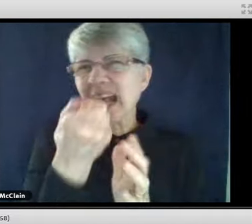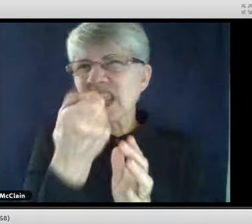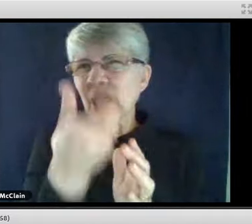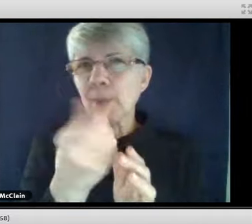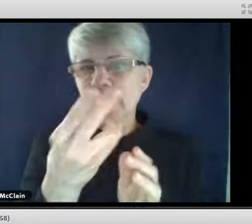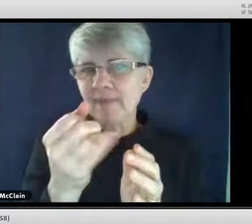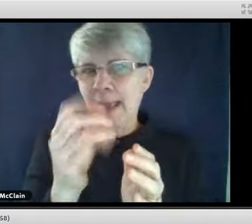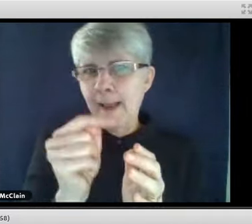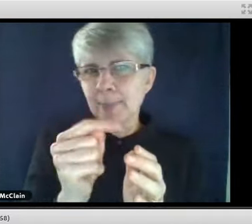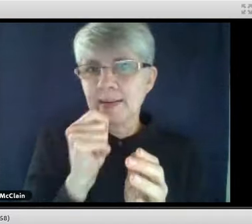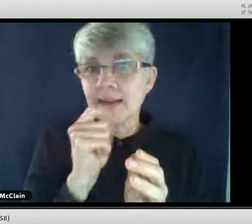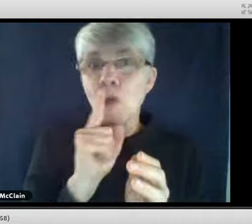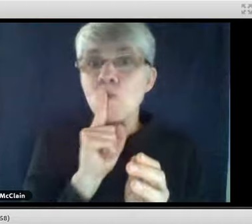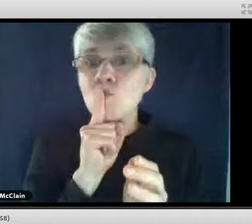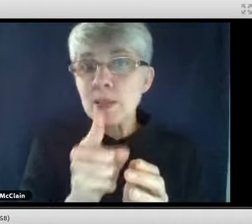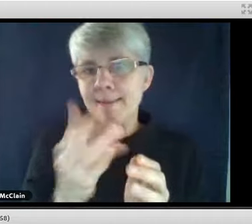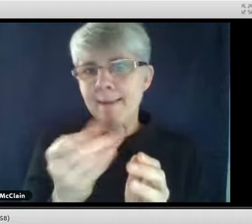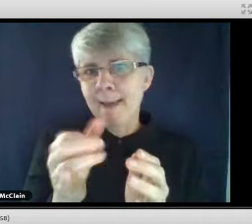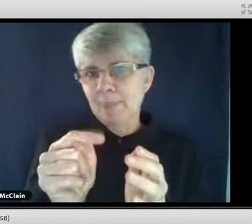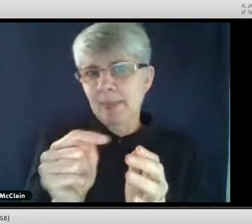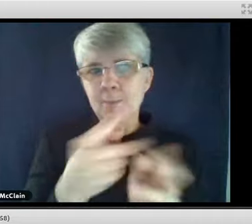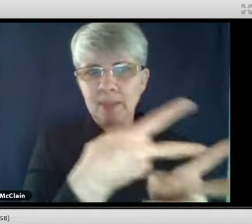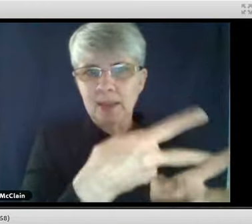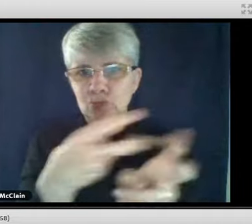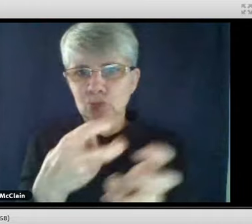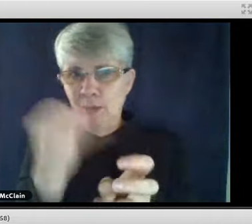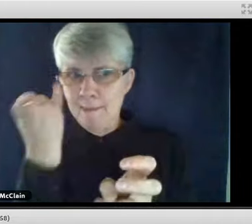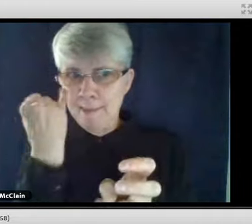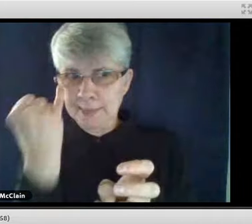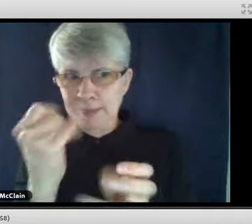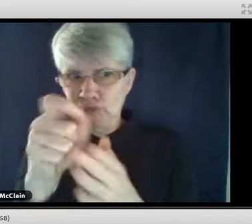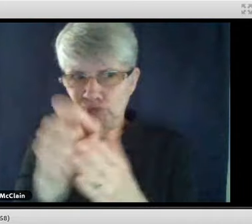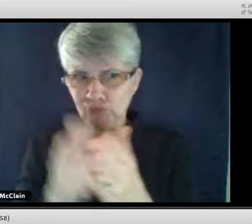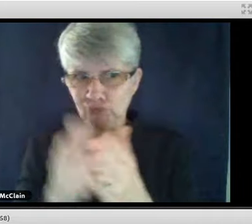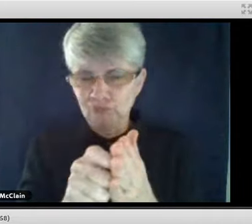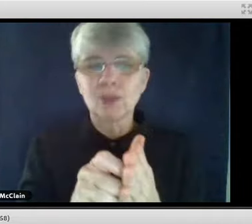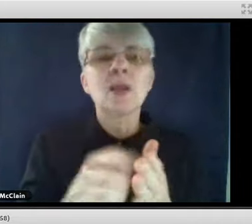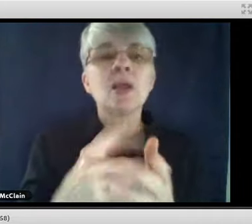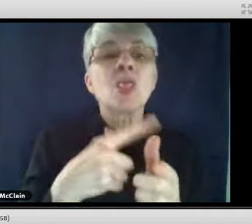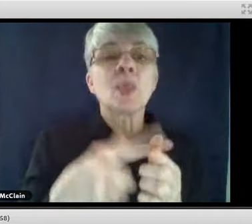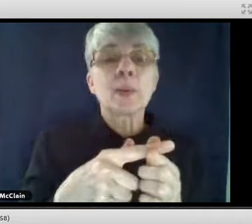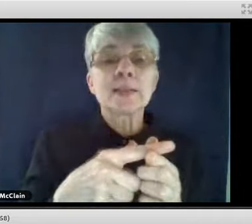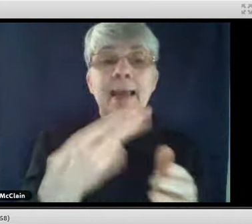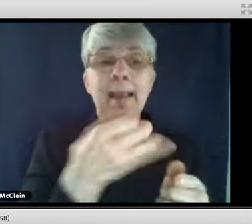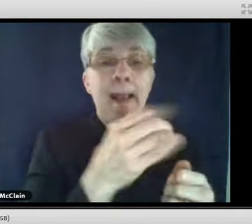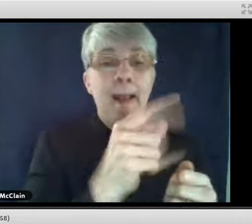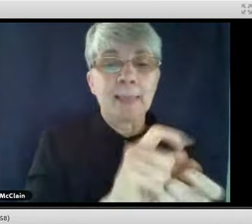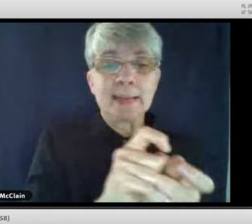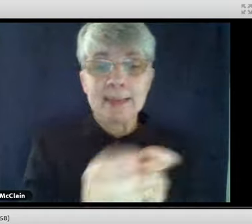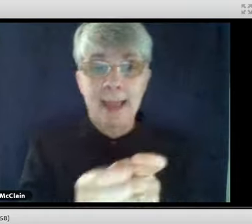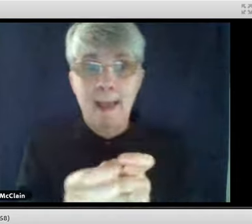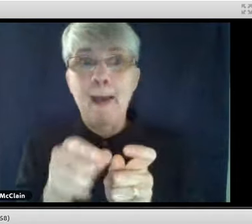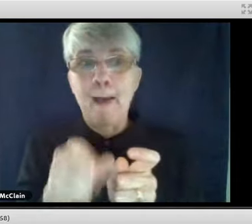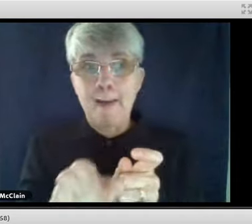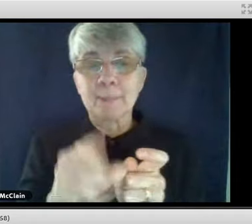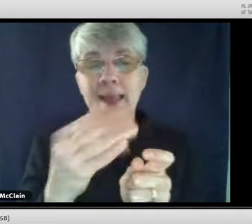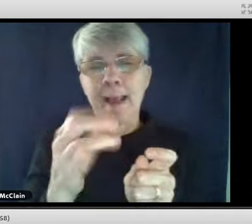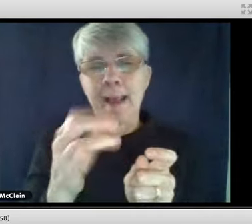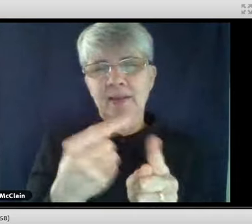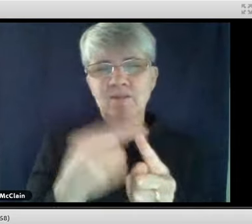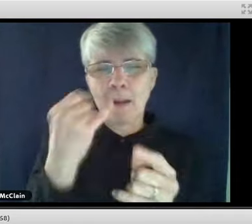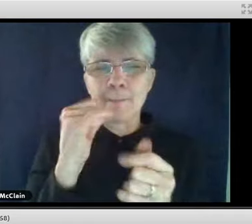Hamlet anymore. That would be a new work. Okay, so if we take Hamlet and we adapt Hamlet from a play into a